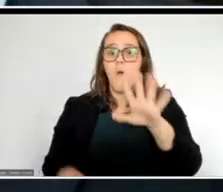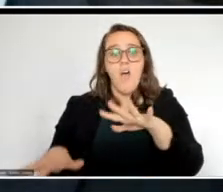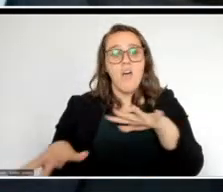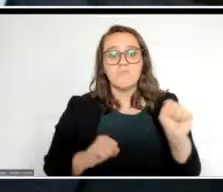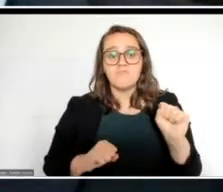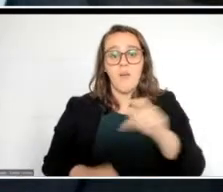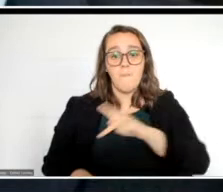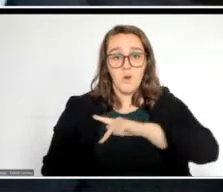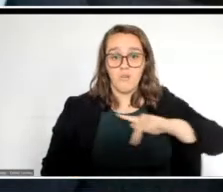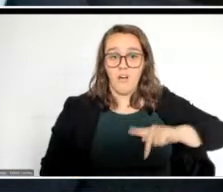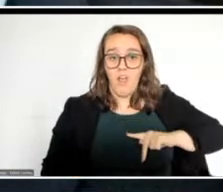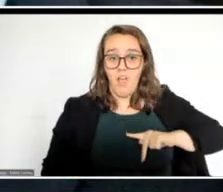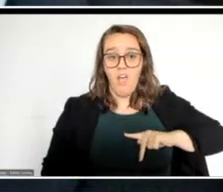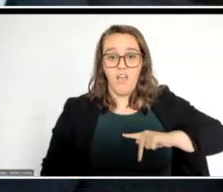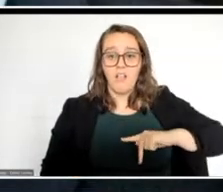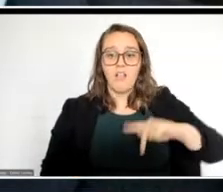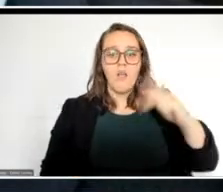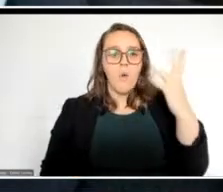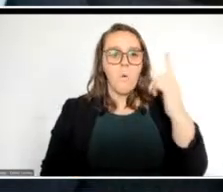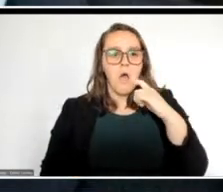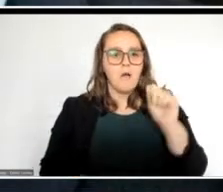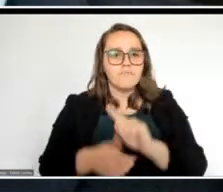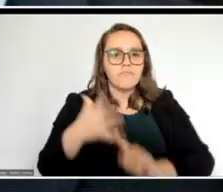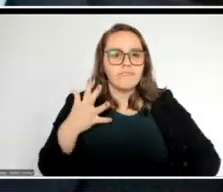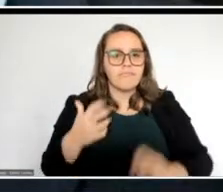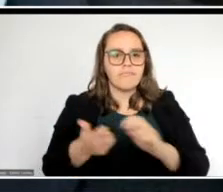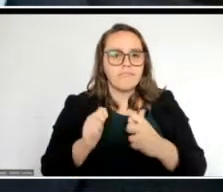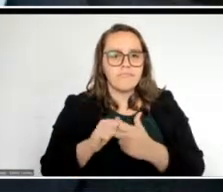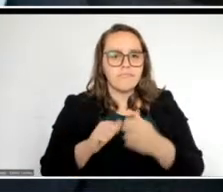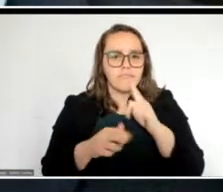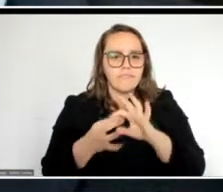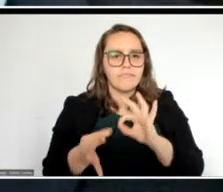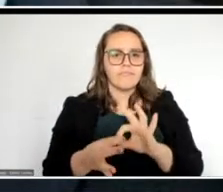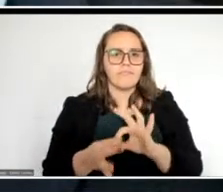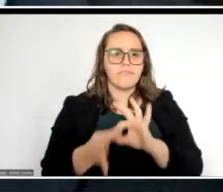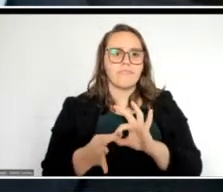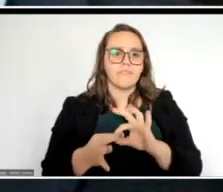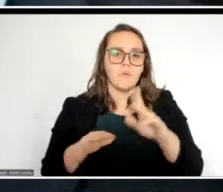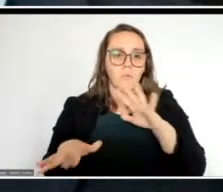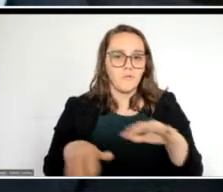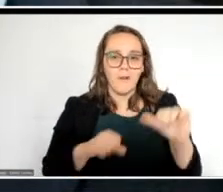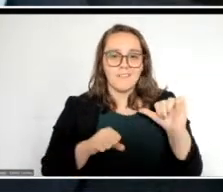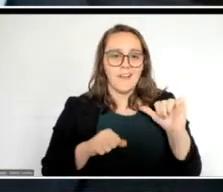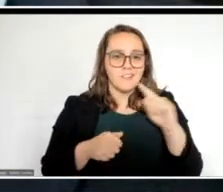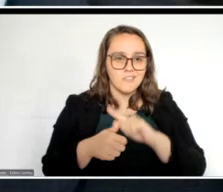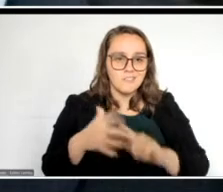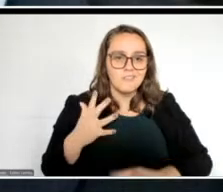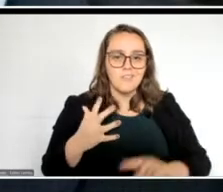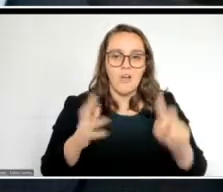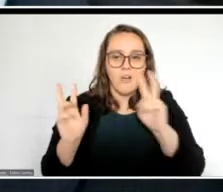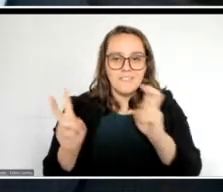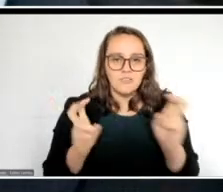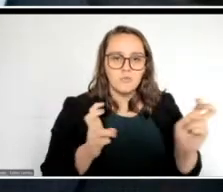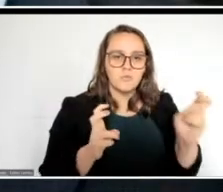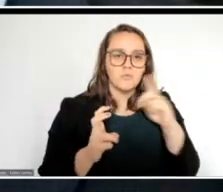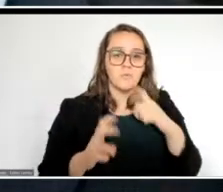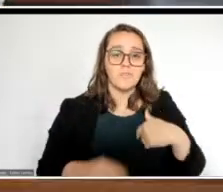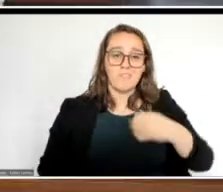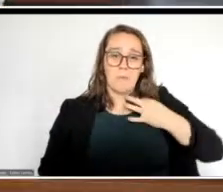because you're going to have all kinds of problems with resignations and other issues, and that's not going to be in anyone's